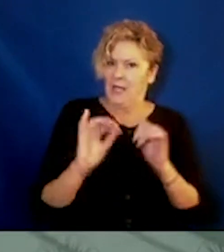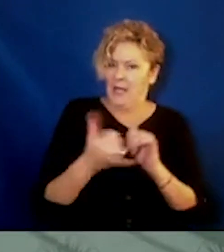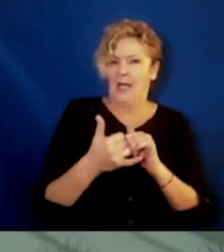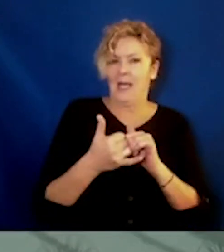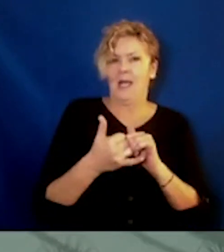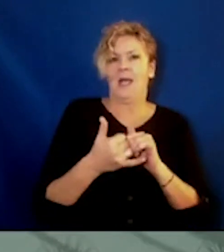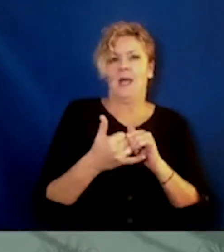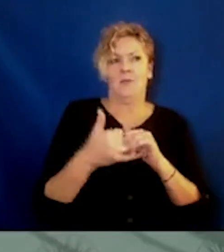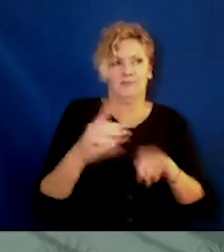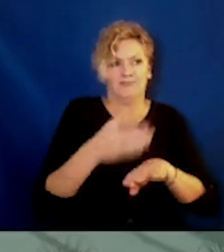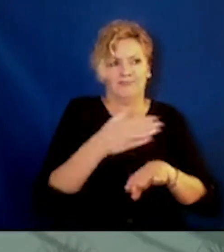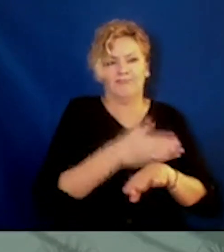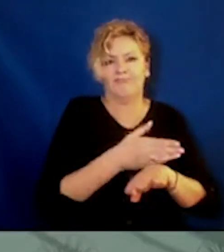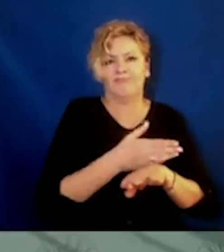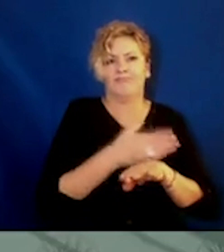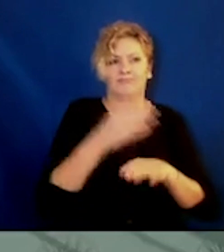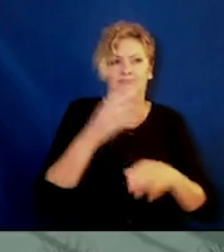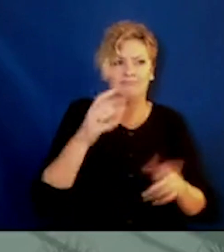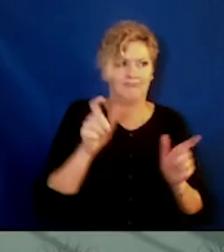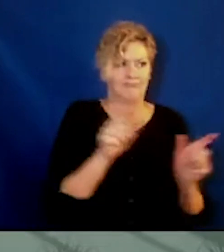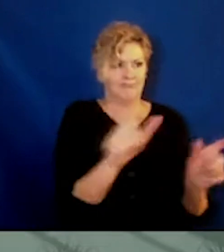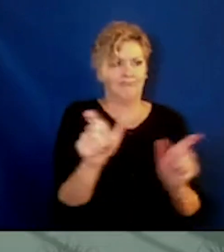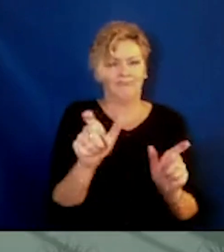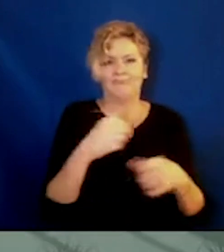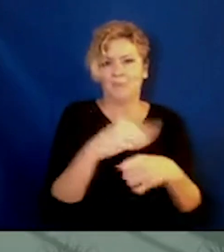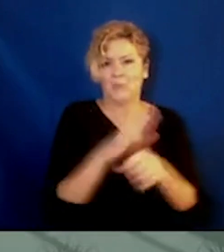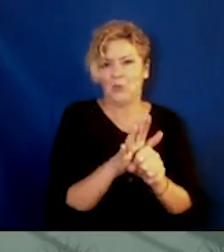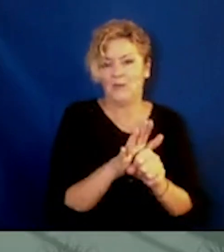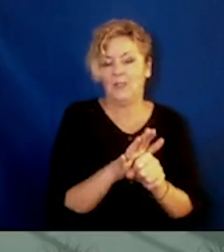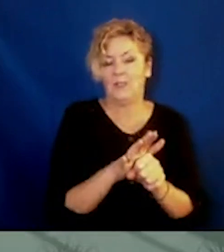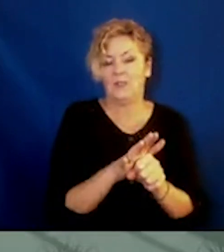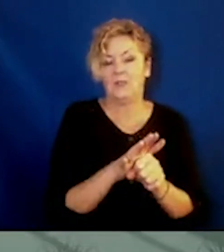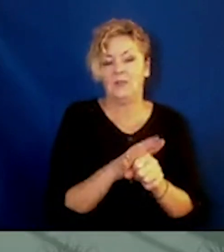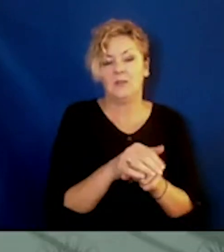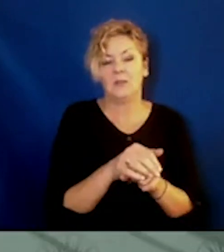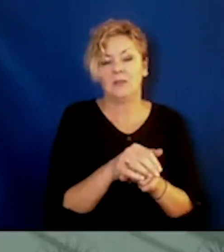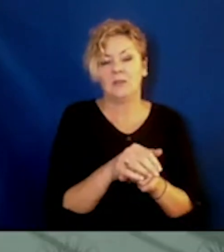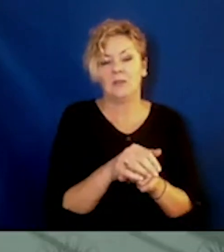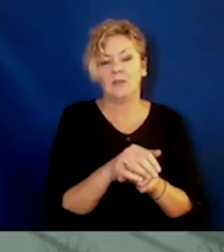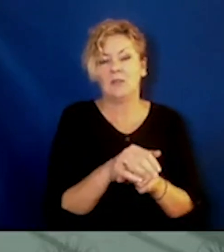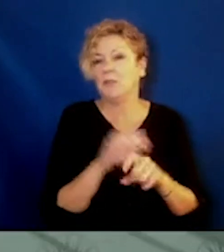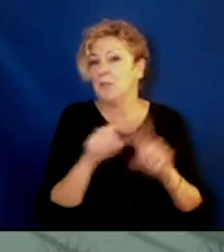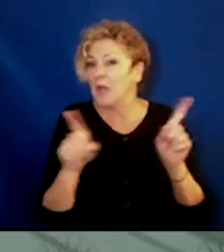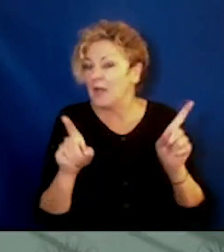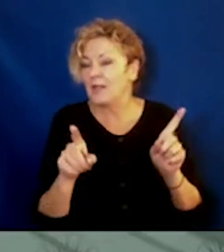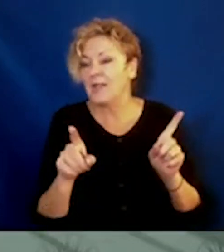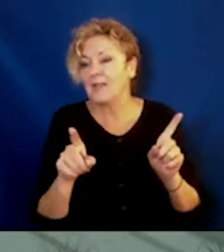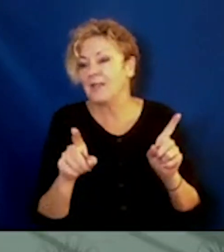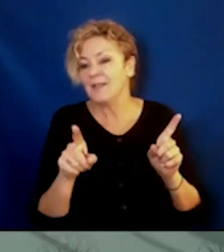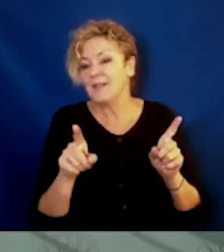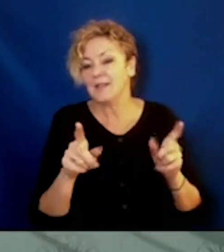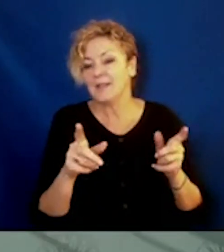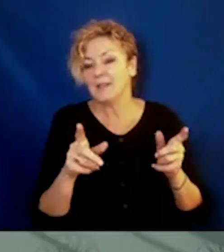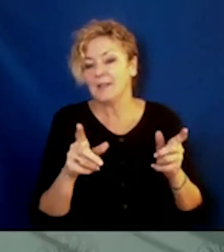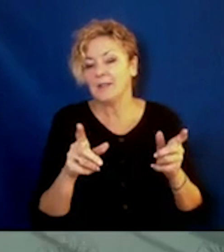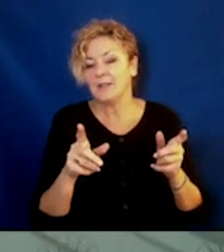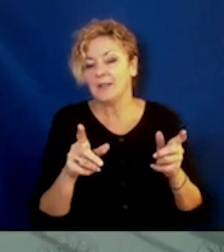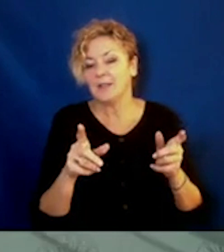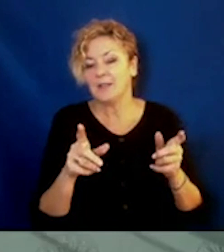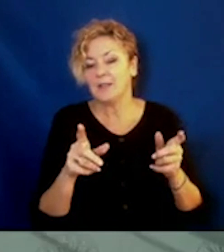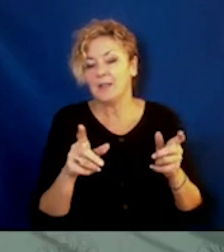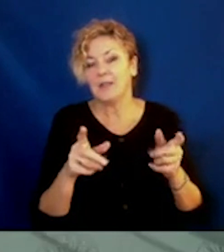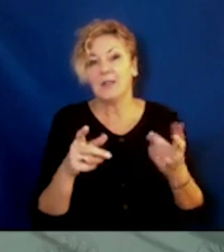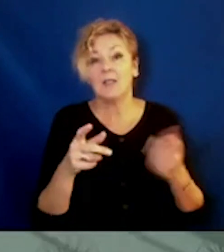continue to respond to them, I think. But what we have to also focus on, and what we are focused on, is ensuring that workplaces are